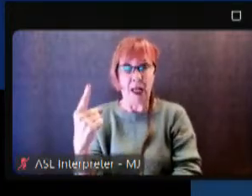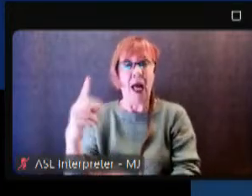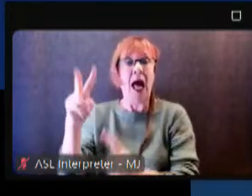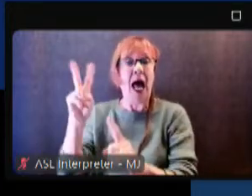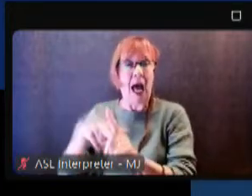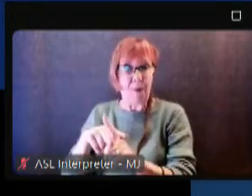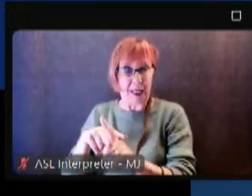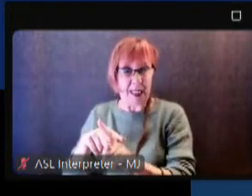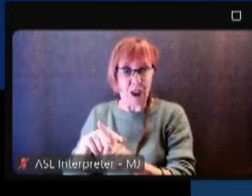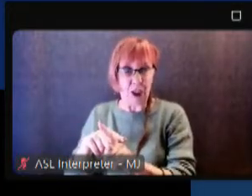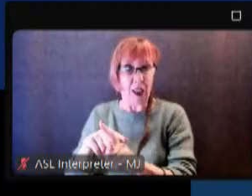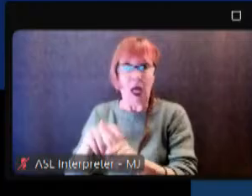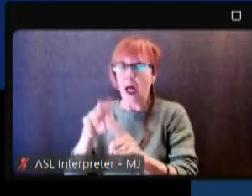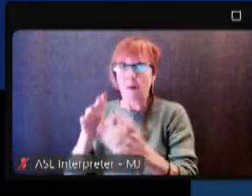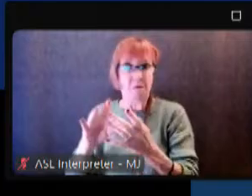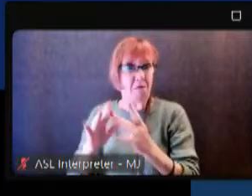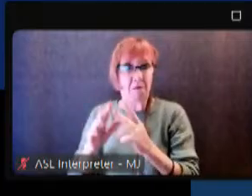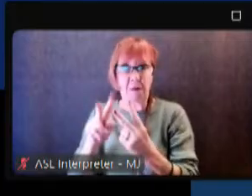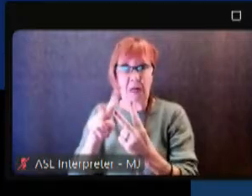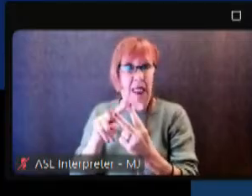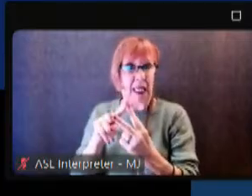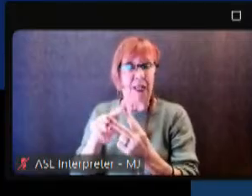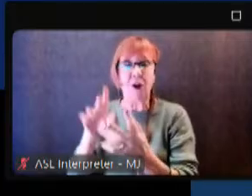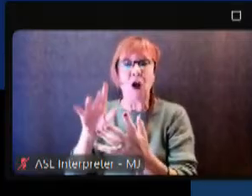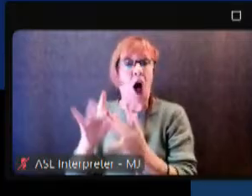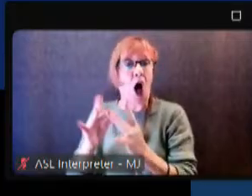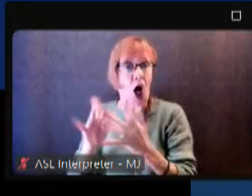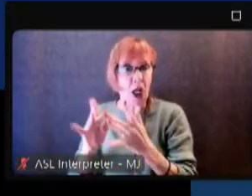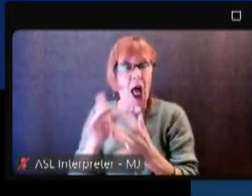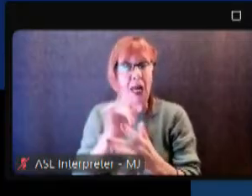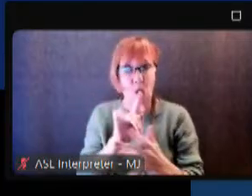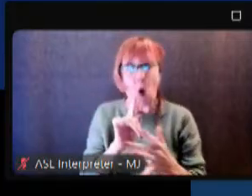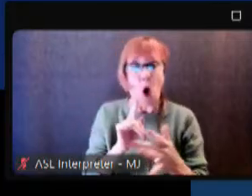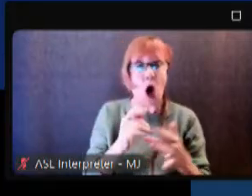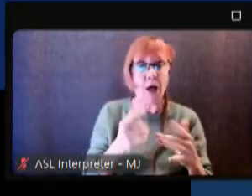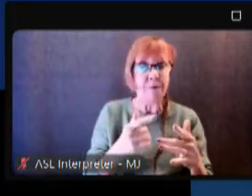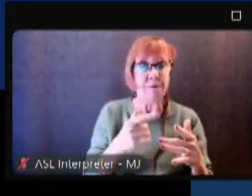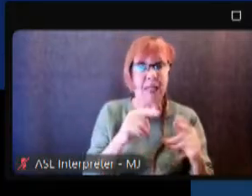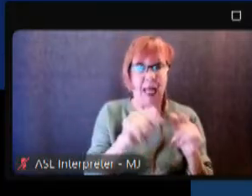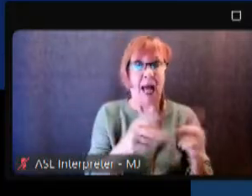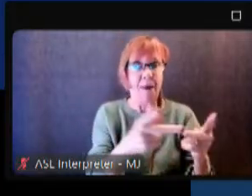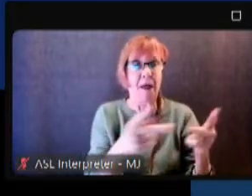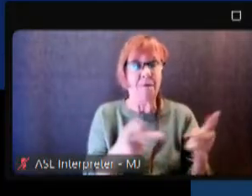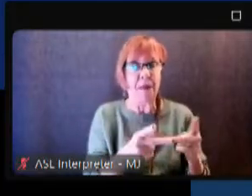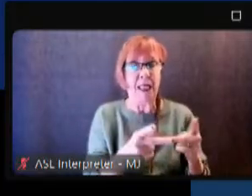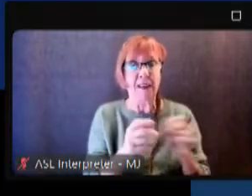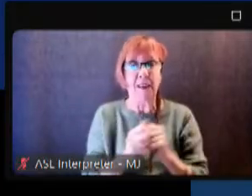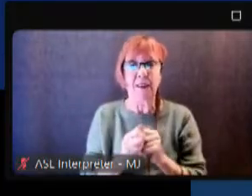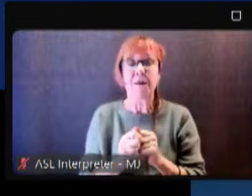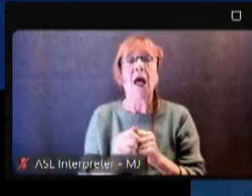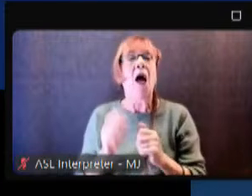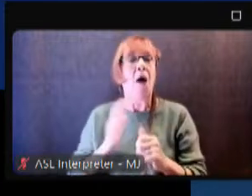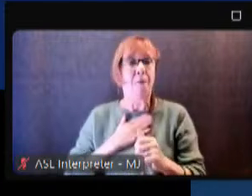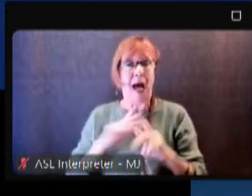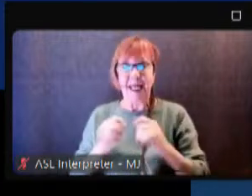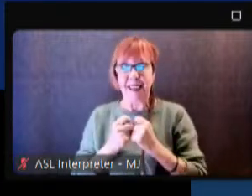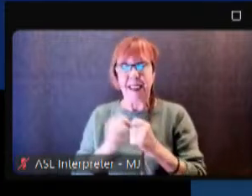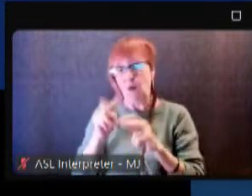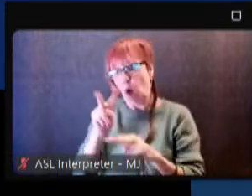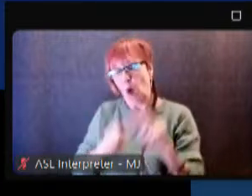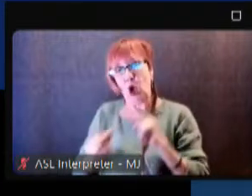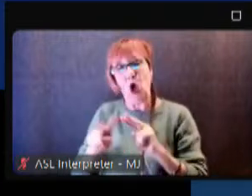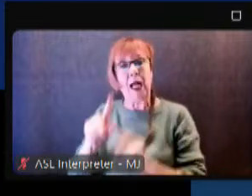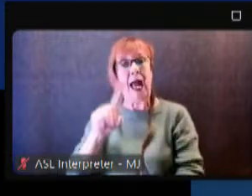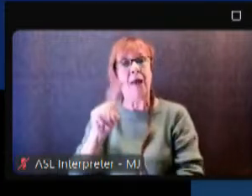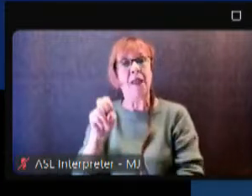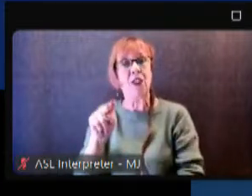Altadena One Stop. The process begins with my team. We conduct a zoning review of the application first, and the purpose